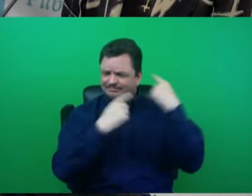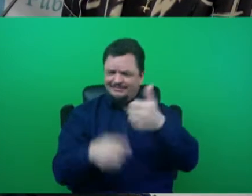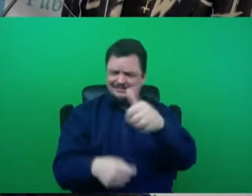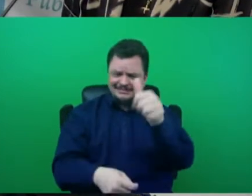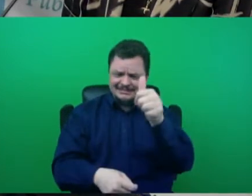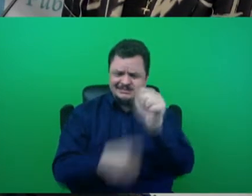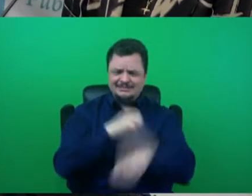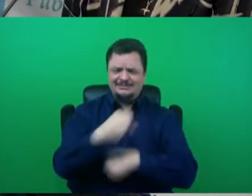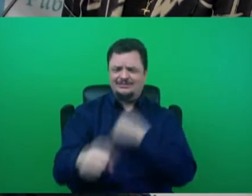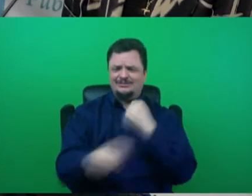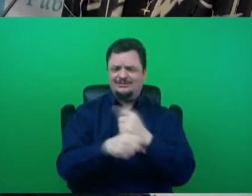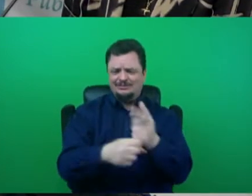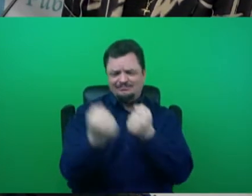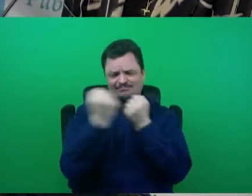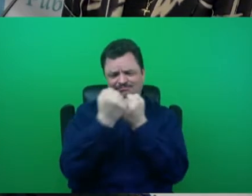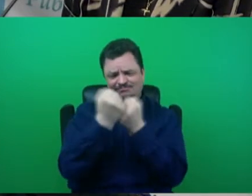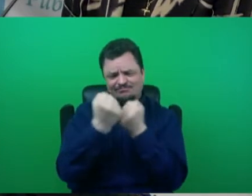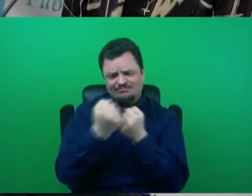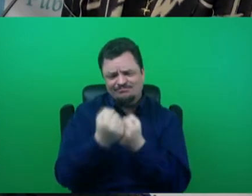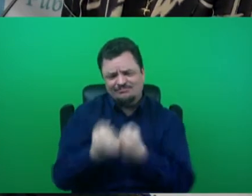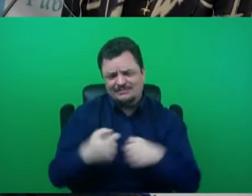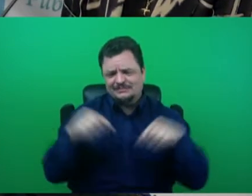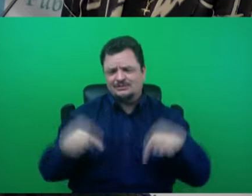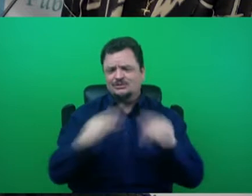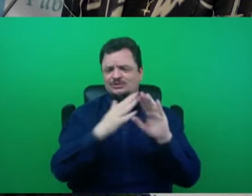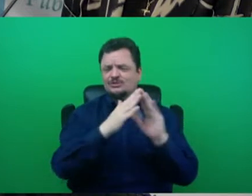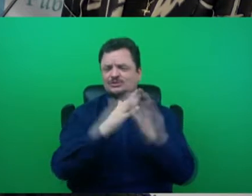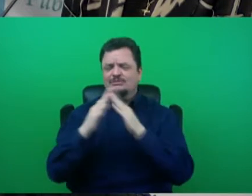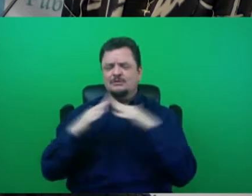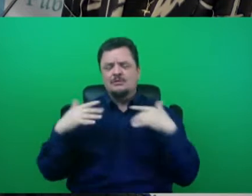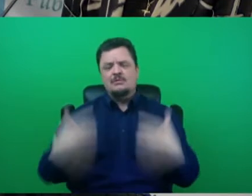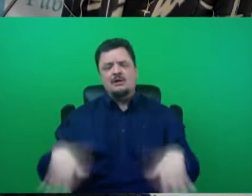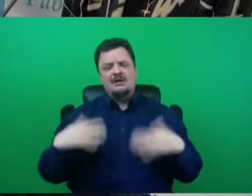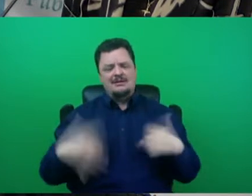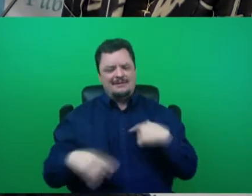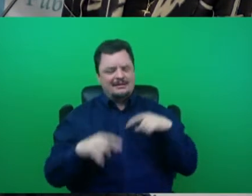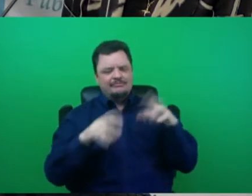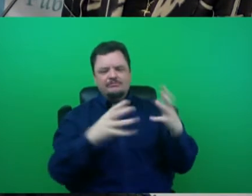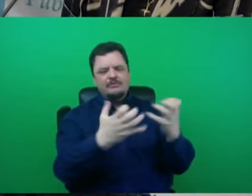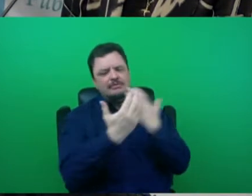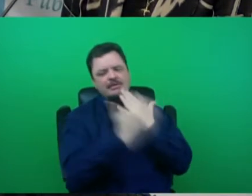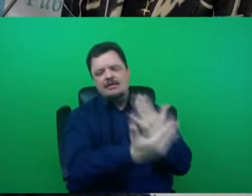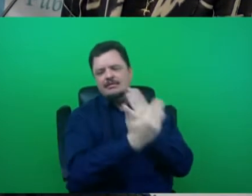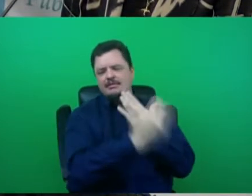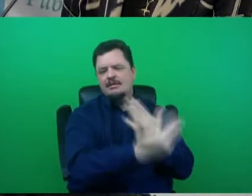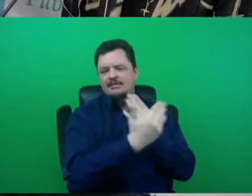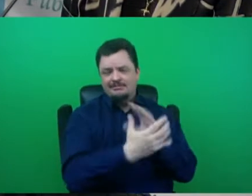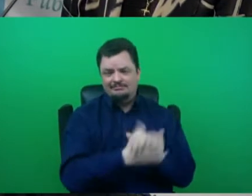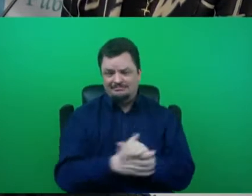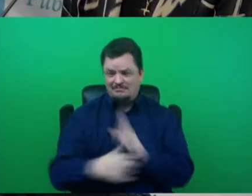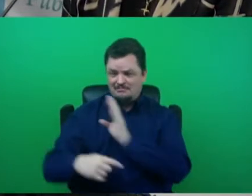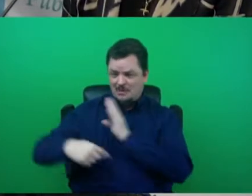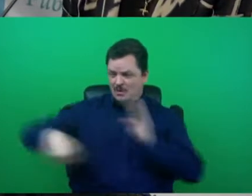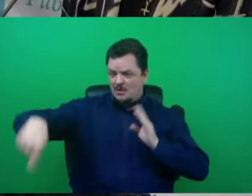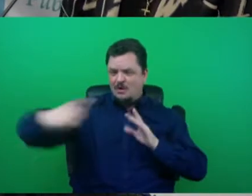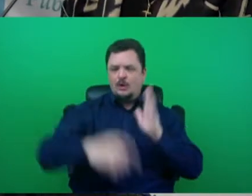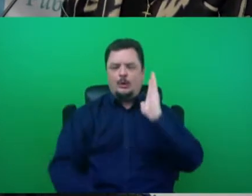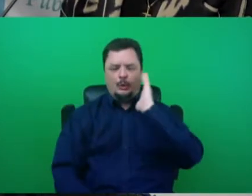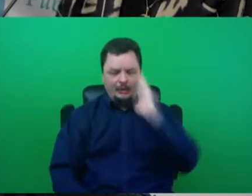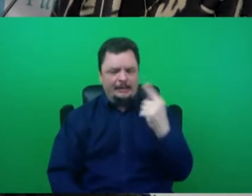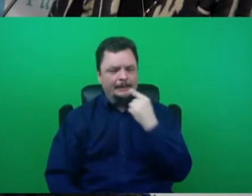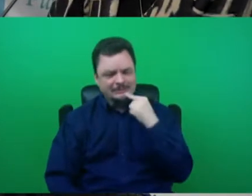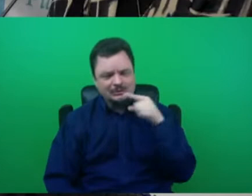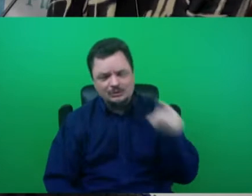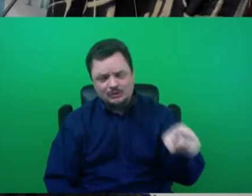community. Thank you. Thank you. We will miss you. Other comments from board members